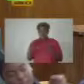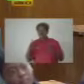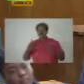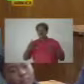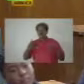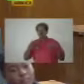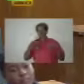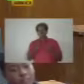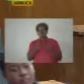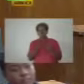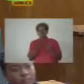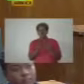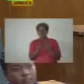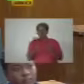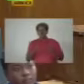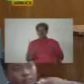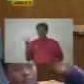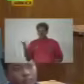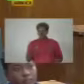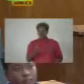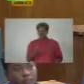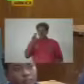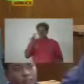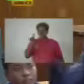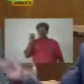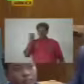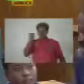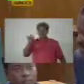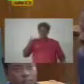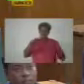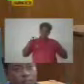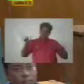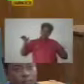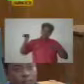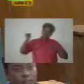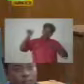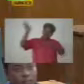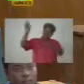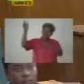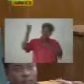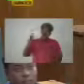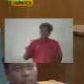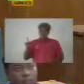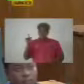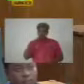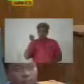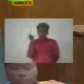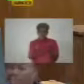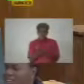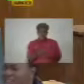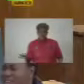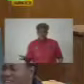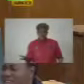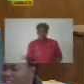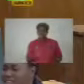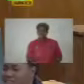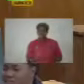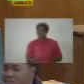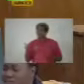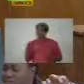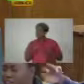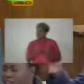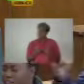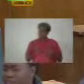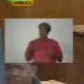the COVID lockdown, Risk Cafe had one of the biggest activities that was approved. And so